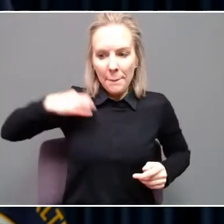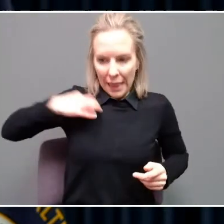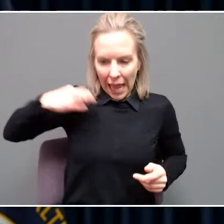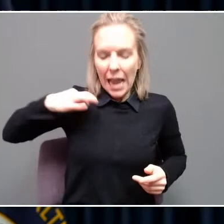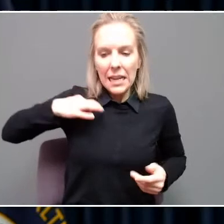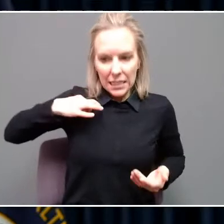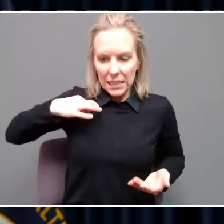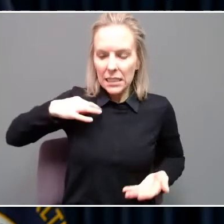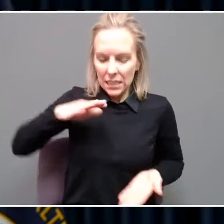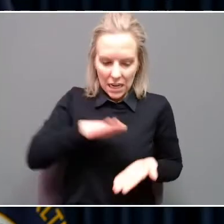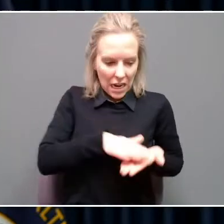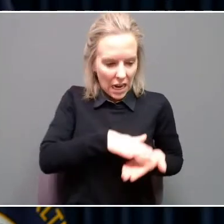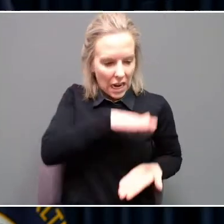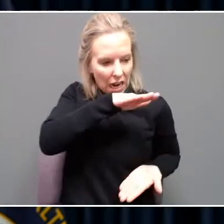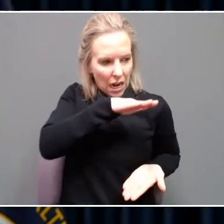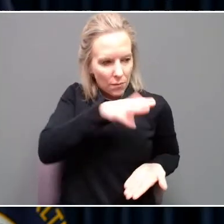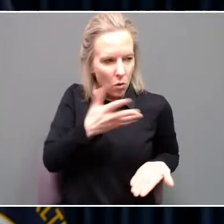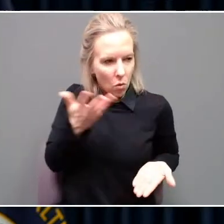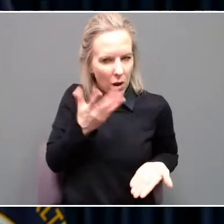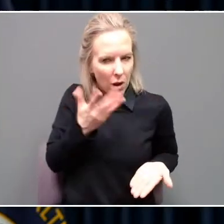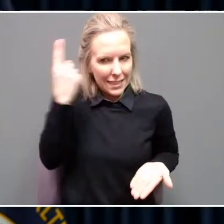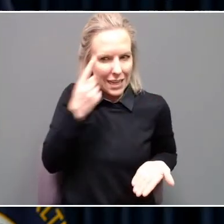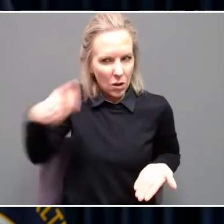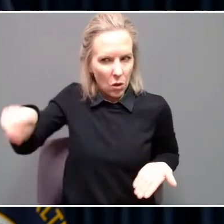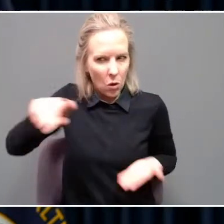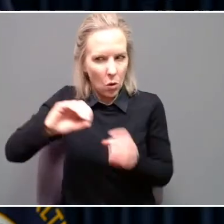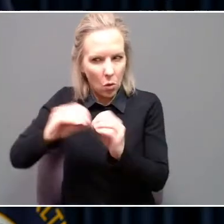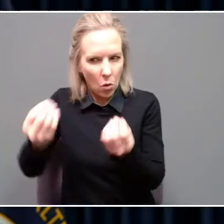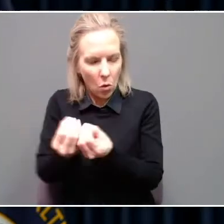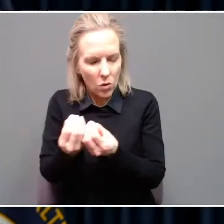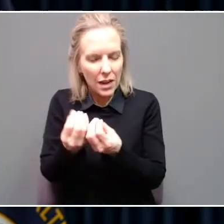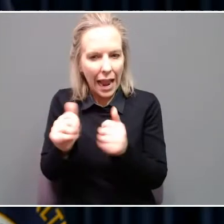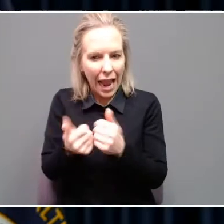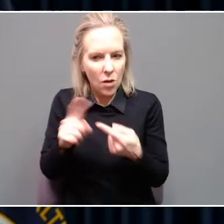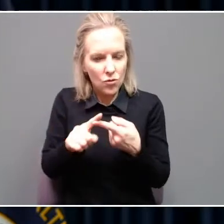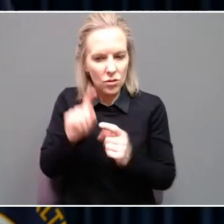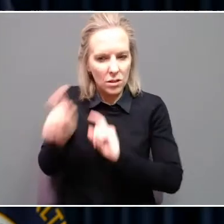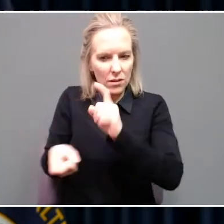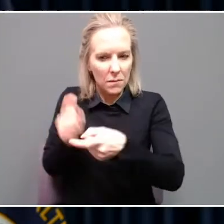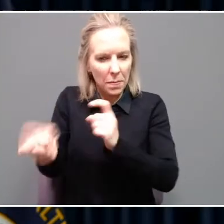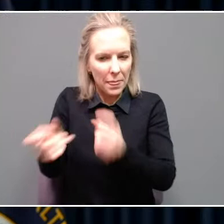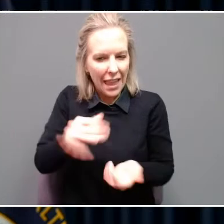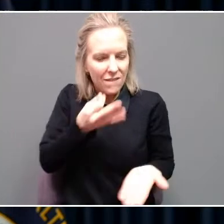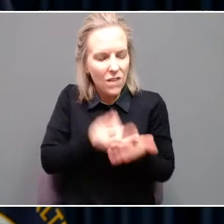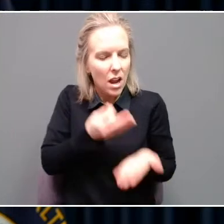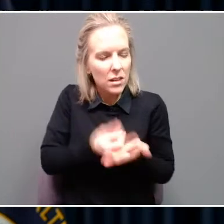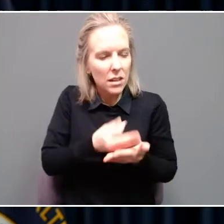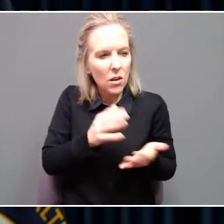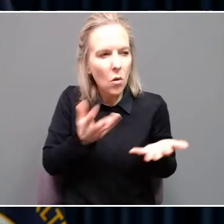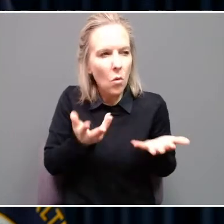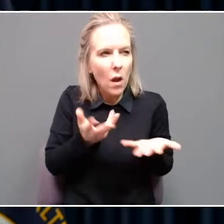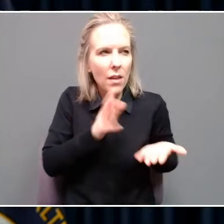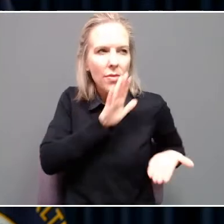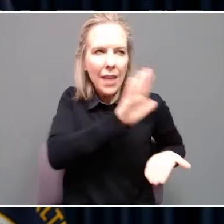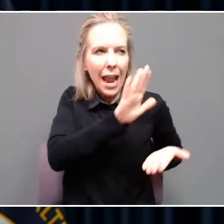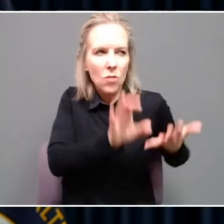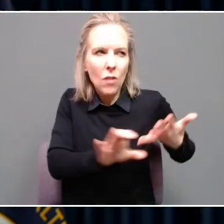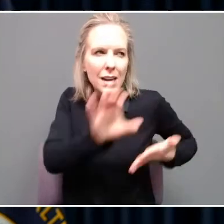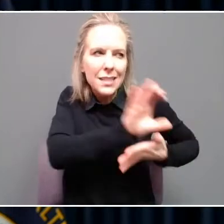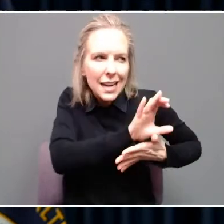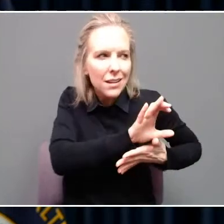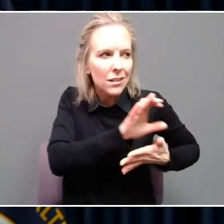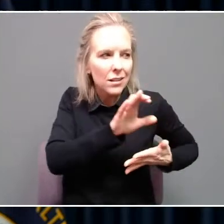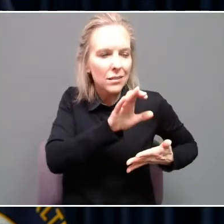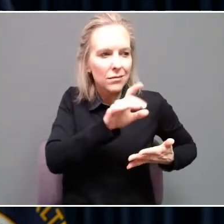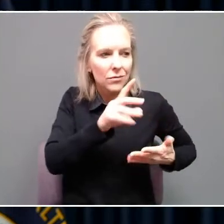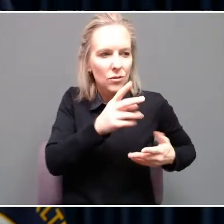here's the scoring criteria that will be used. So my hope is that we'll